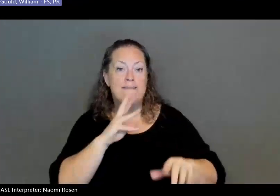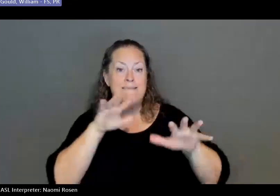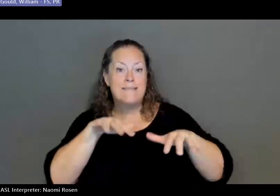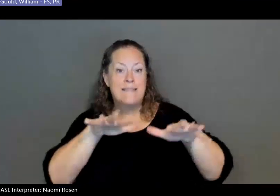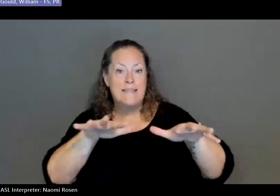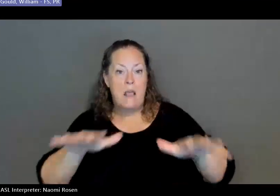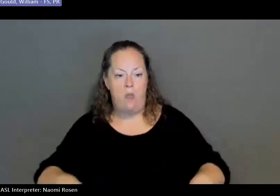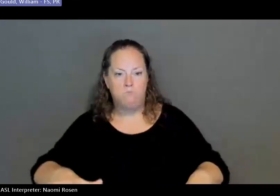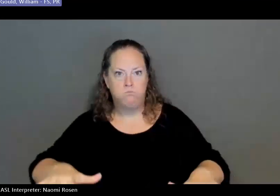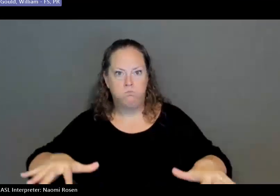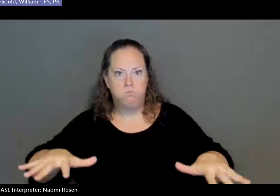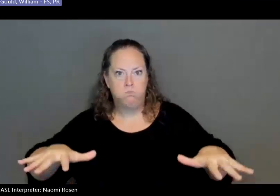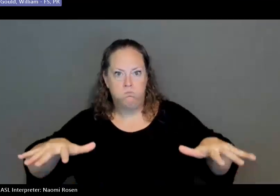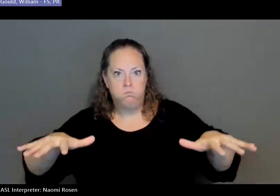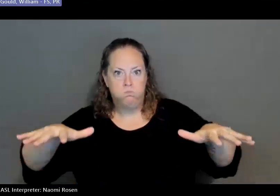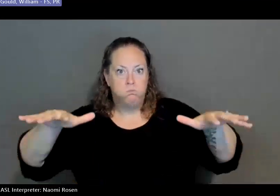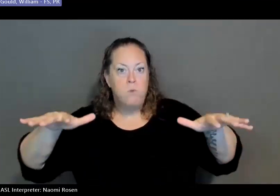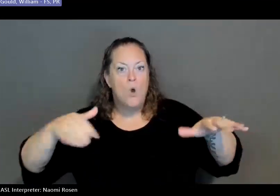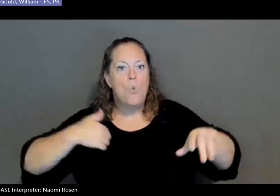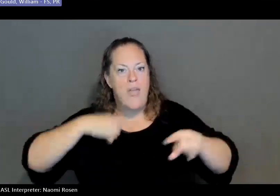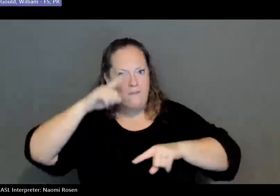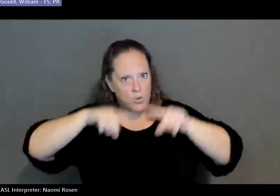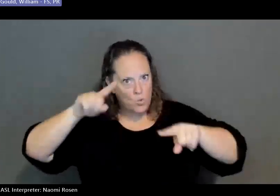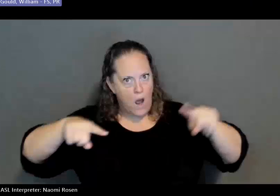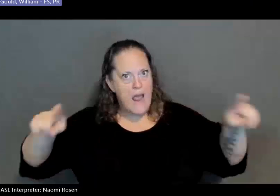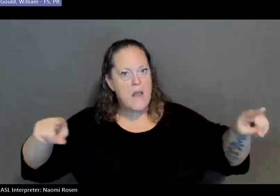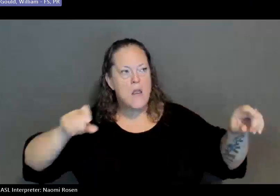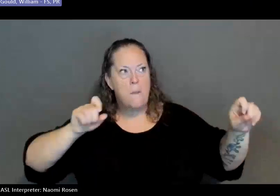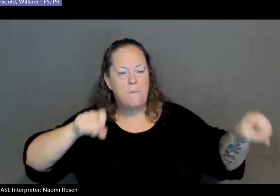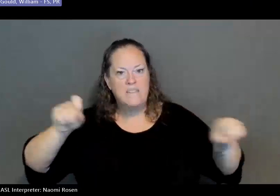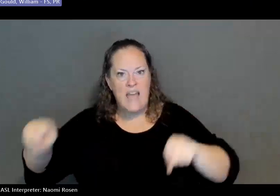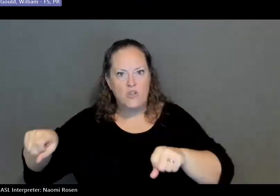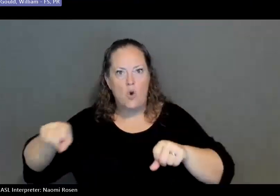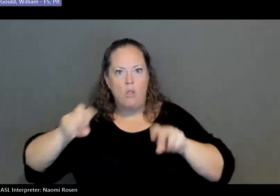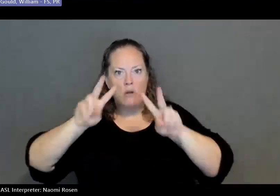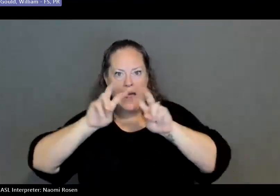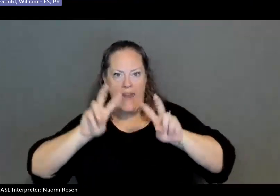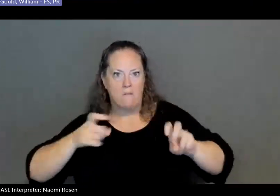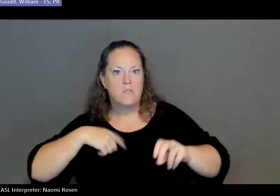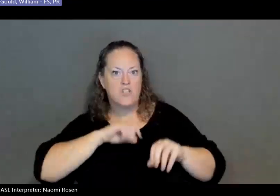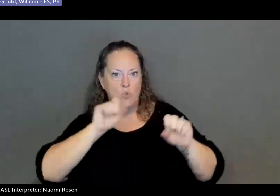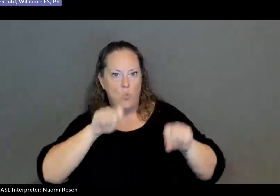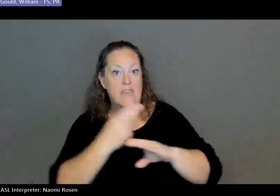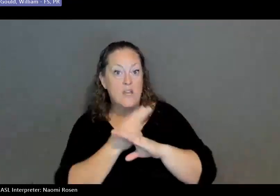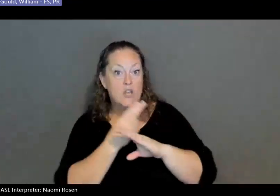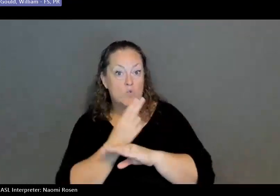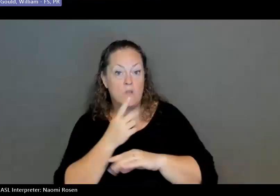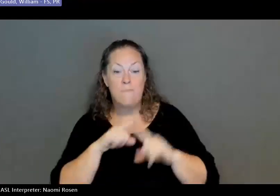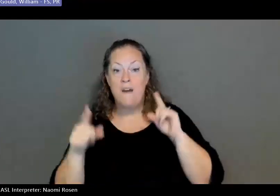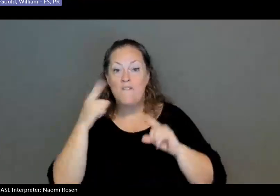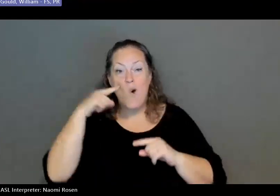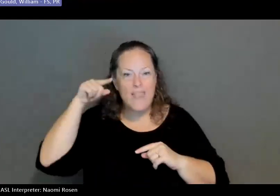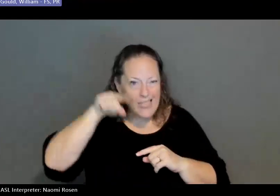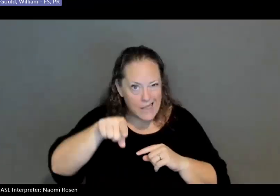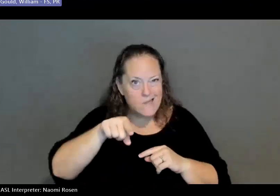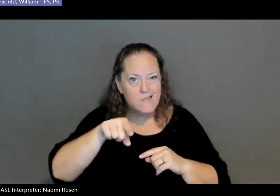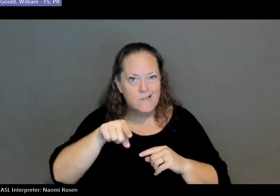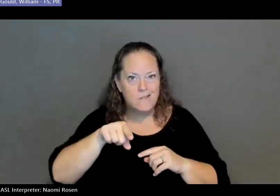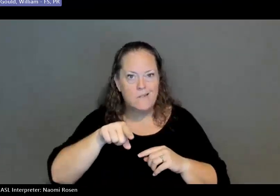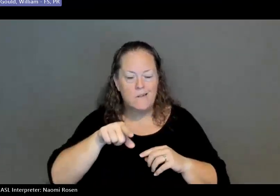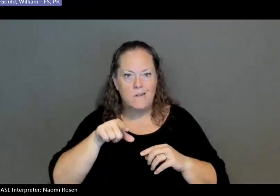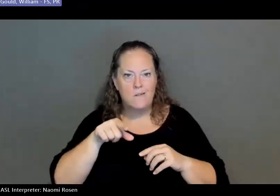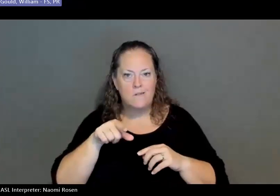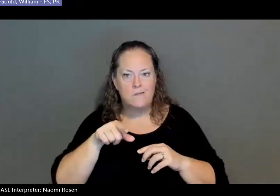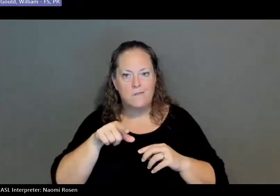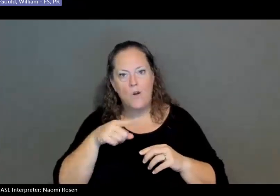a variety of potential analyses that we could look at. In this case, we wanted to use that